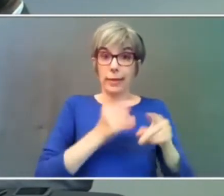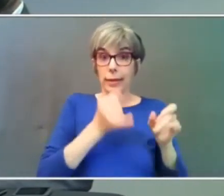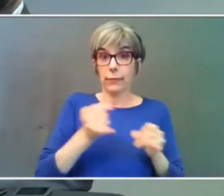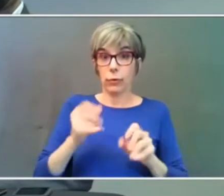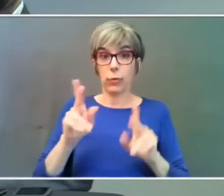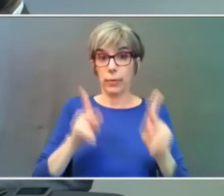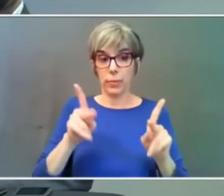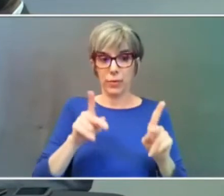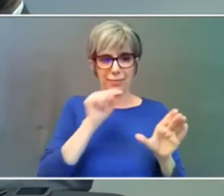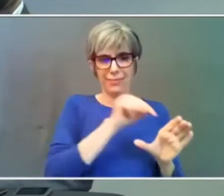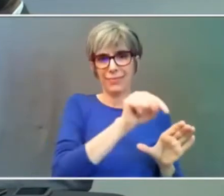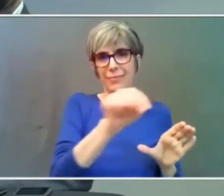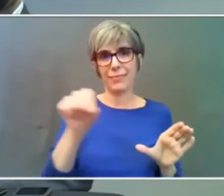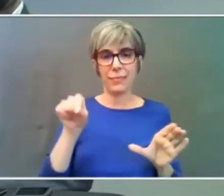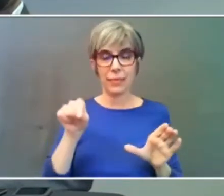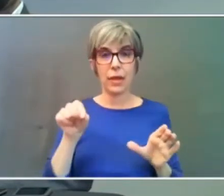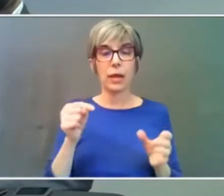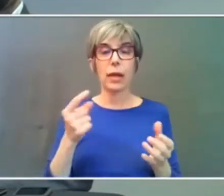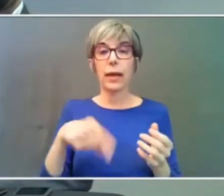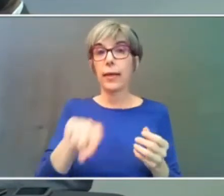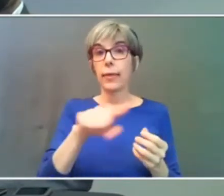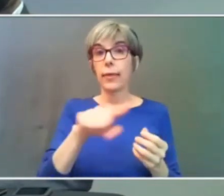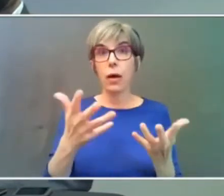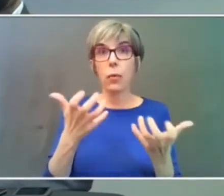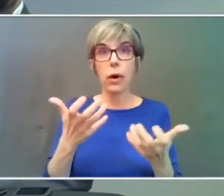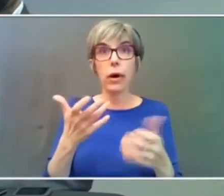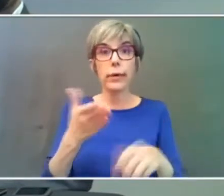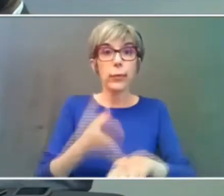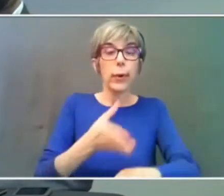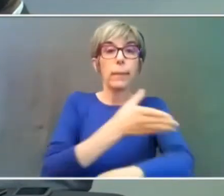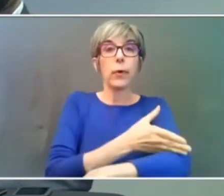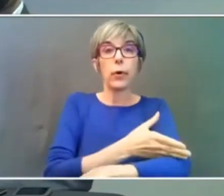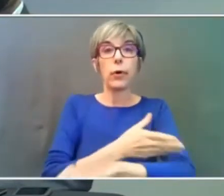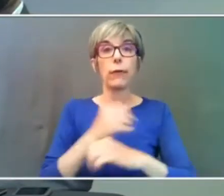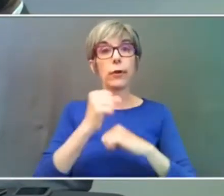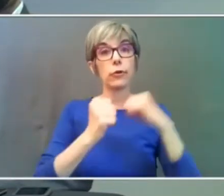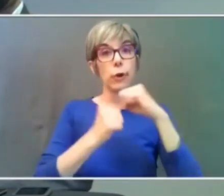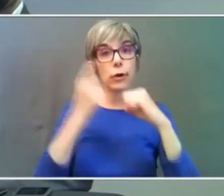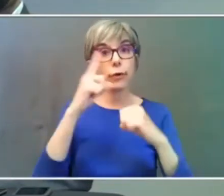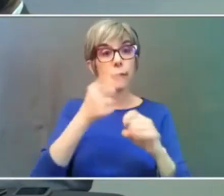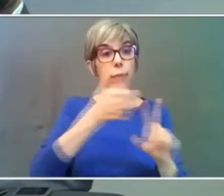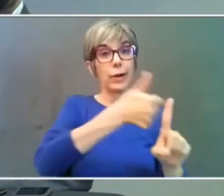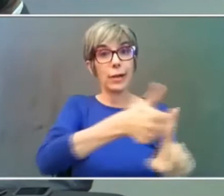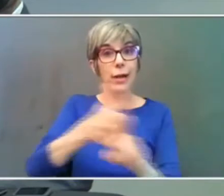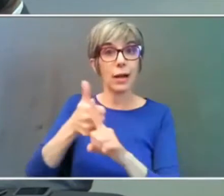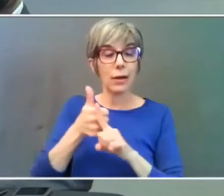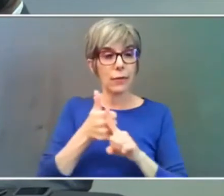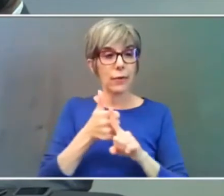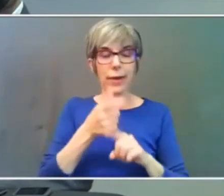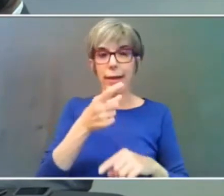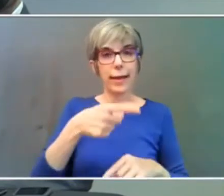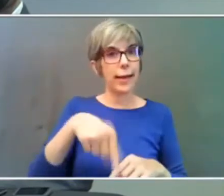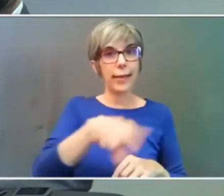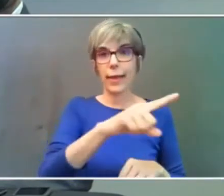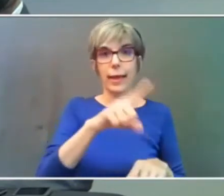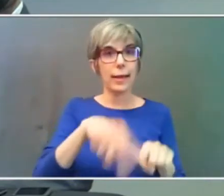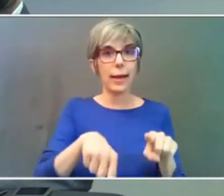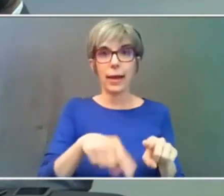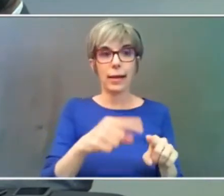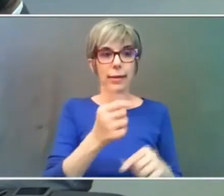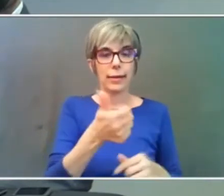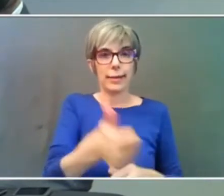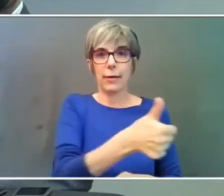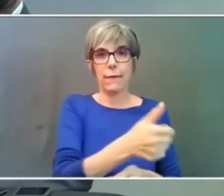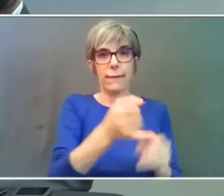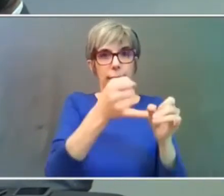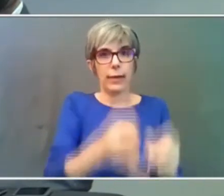who want to improve infrastructure for their businesses don't have the ability to come to us and ask us to